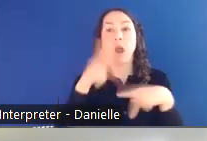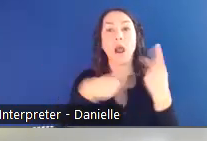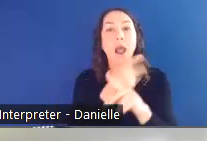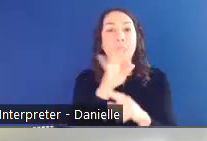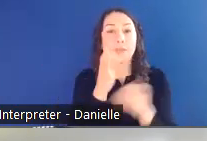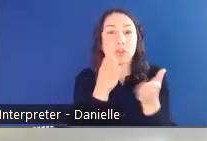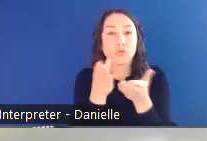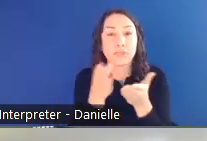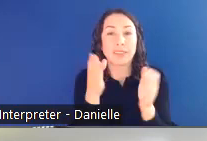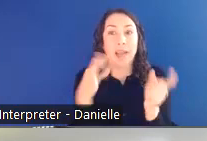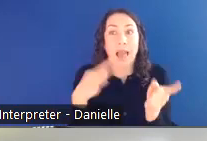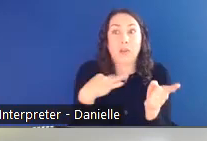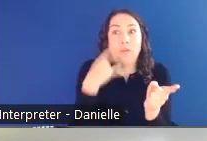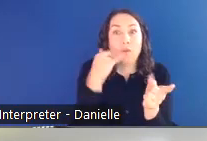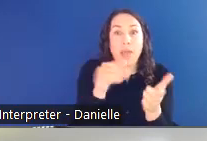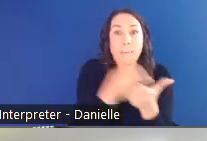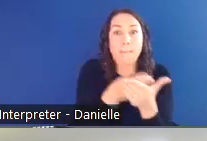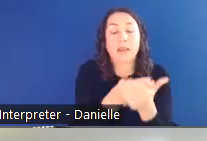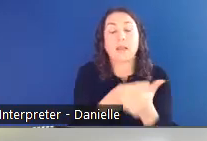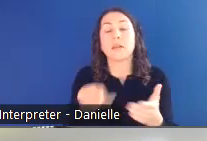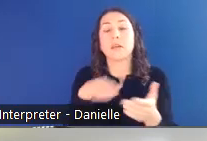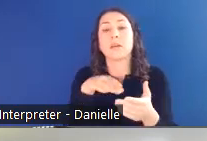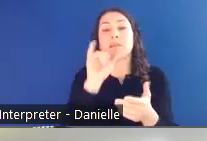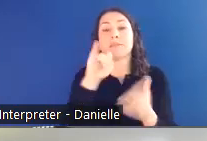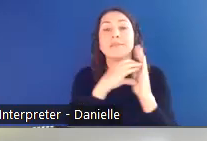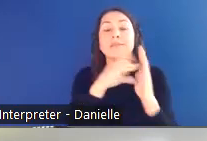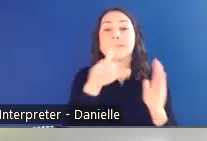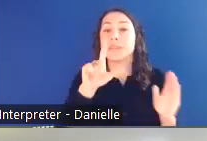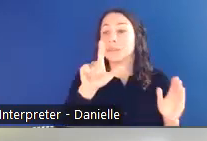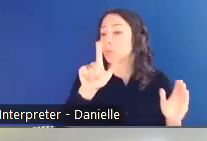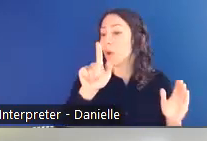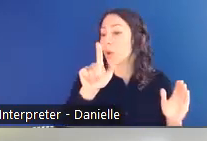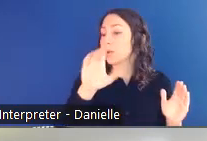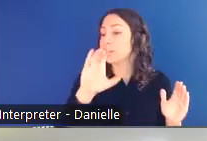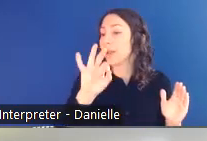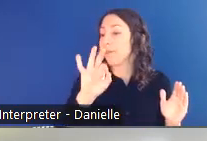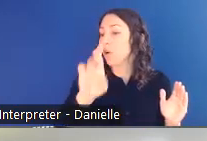of the federal regulation is 24 CFR section